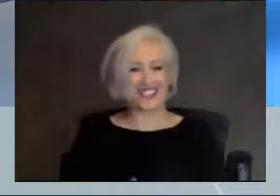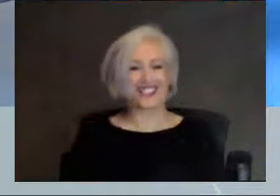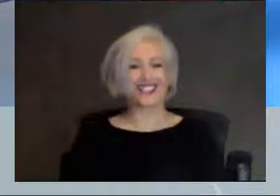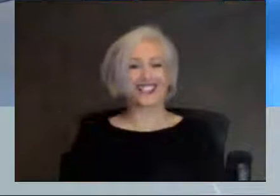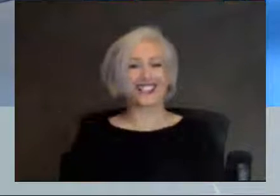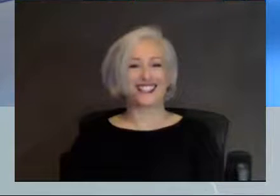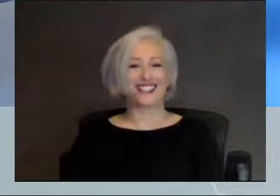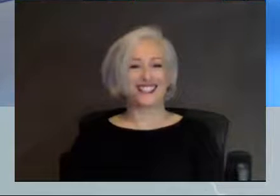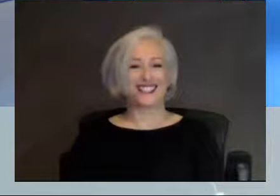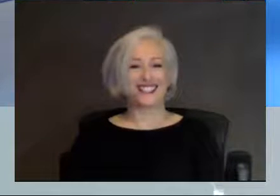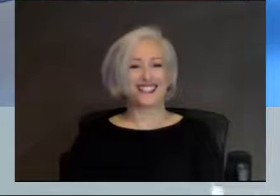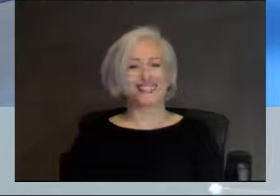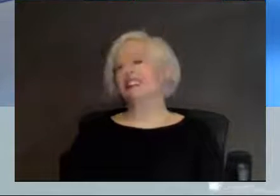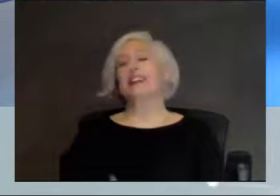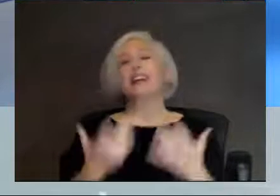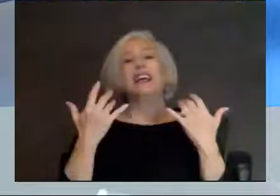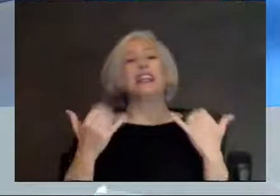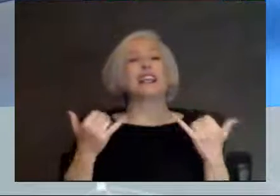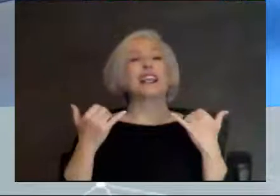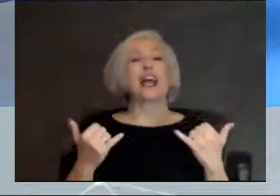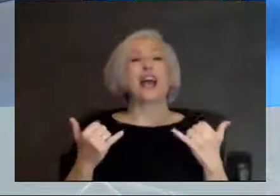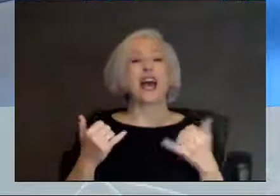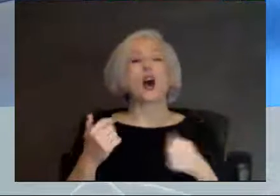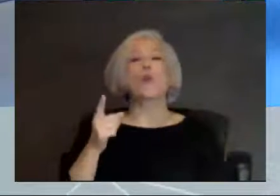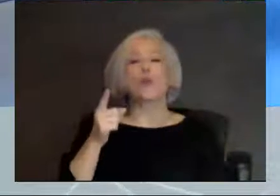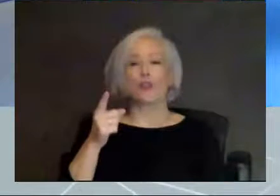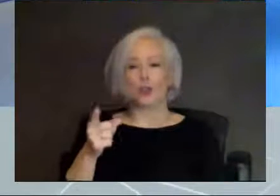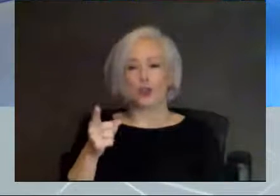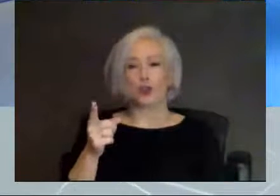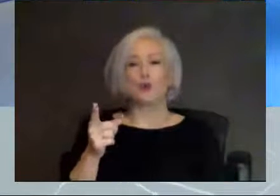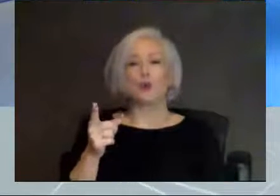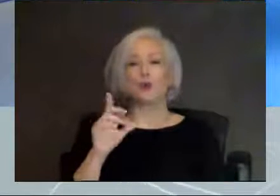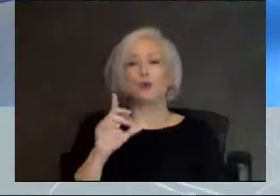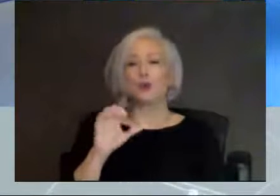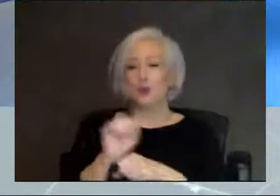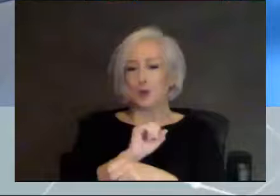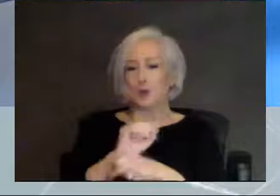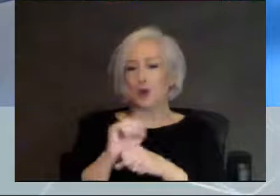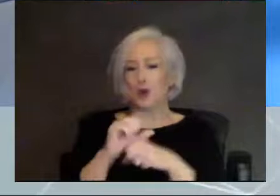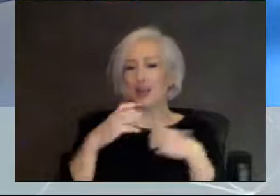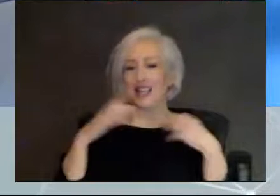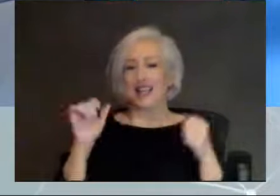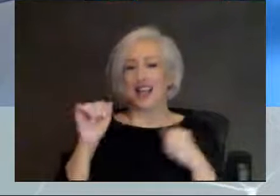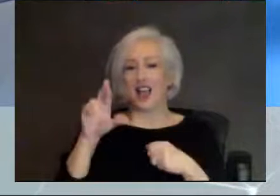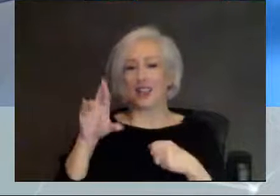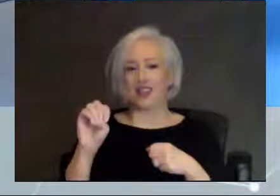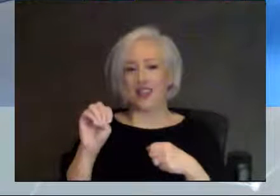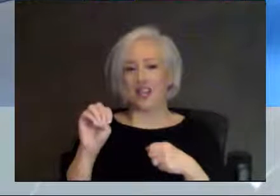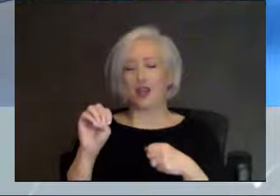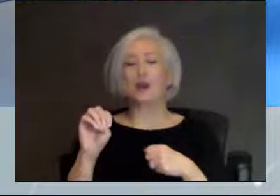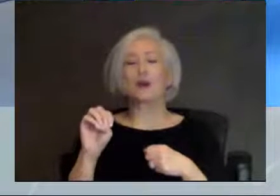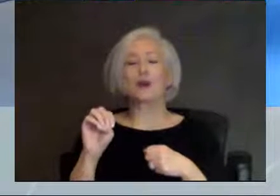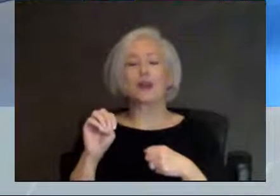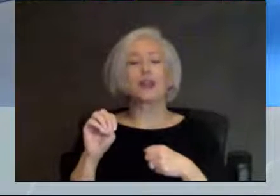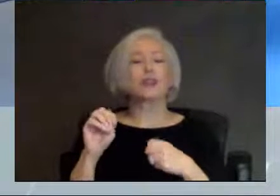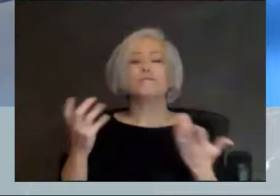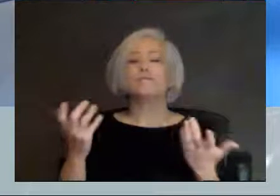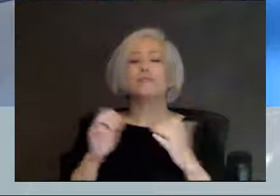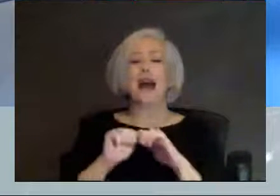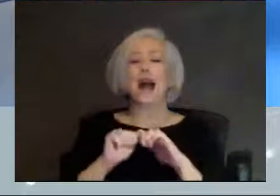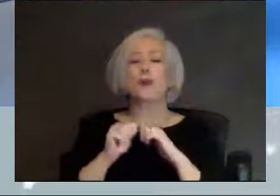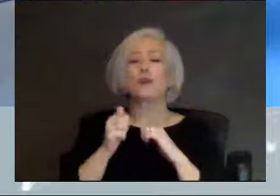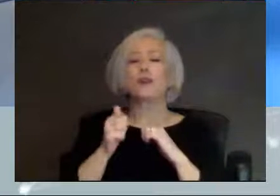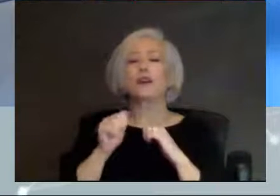So now that you're in the healthcare workforce, how would you say that that's influenced